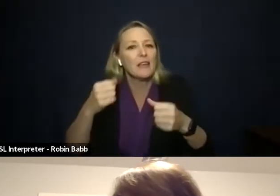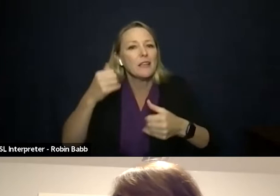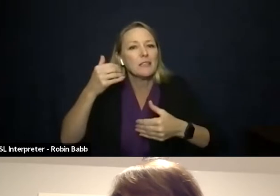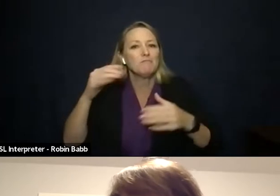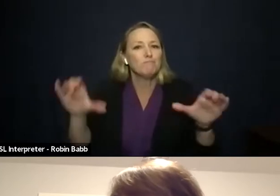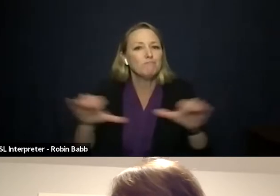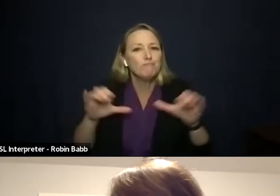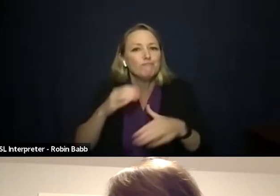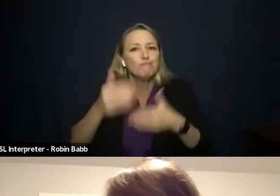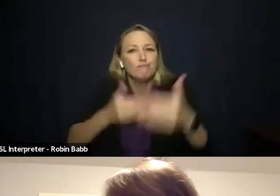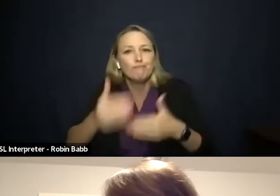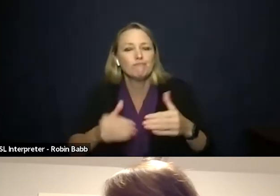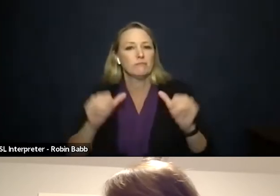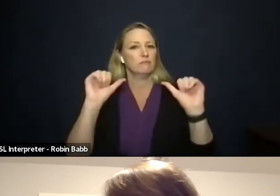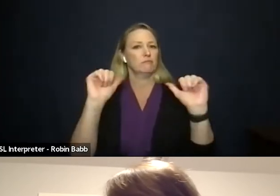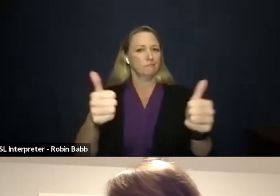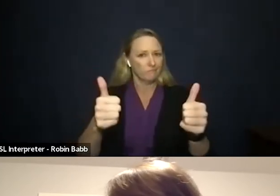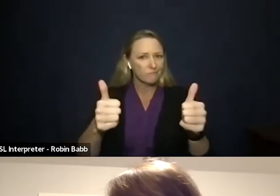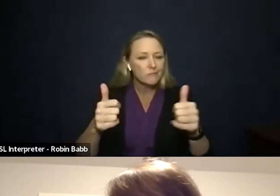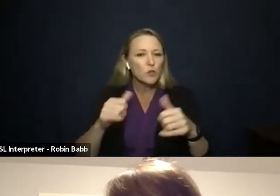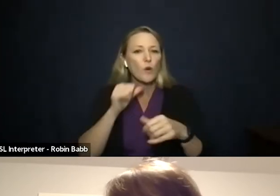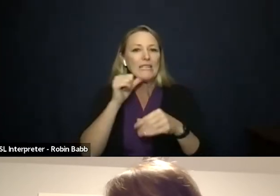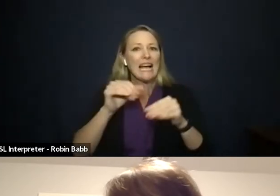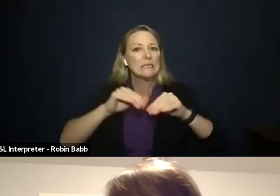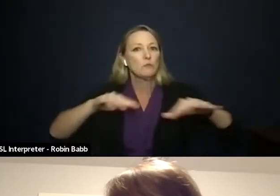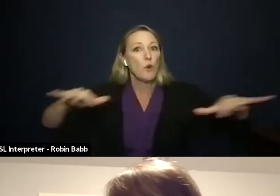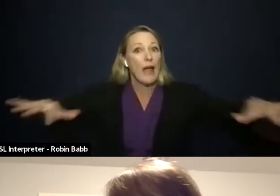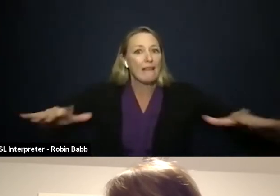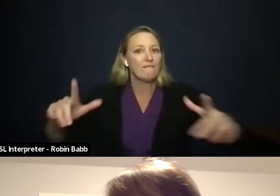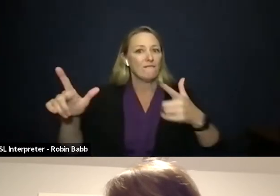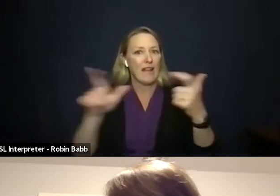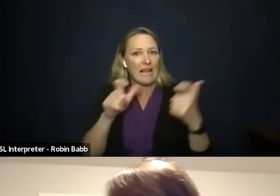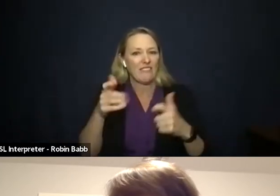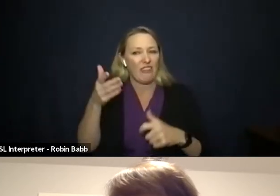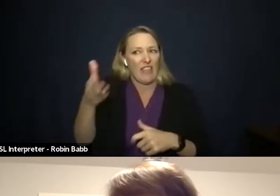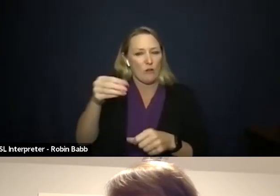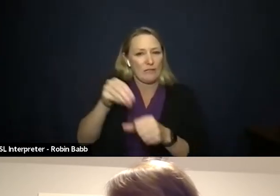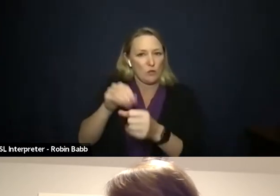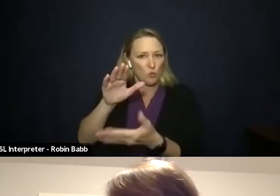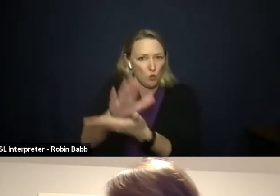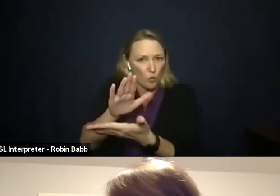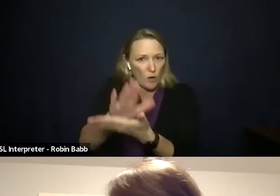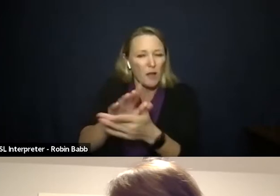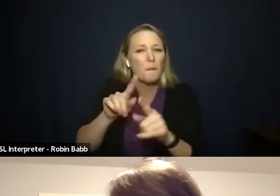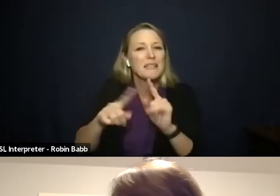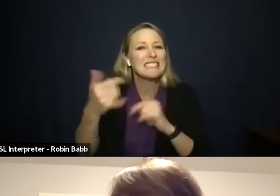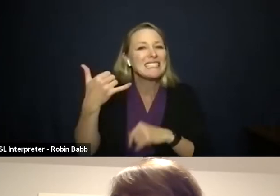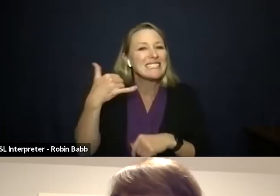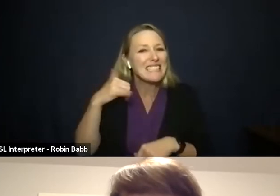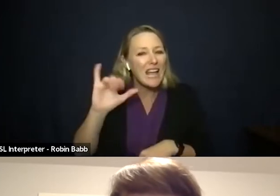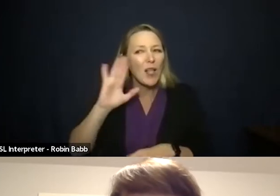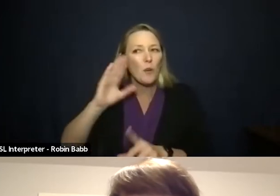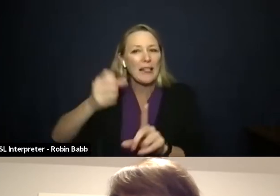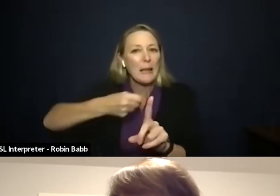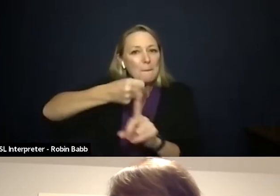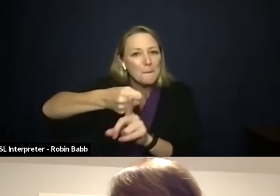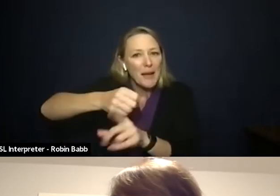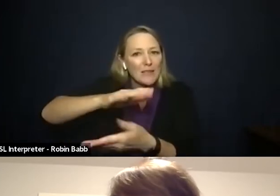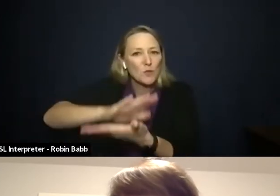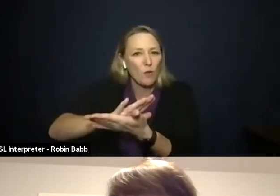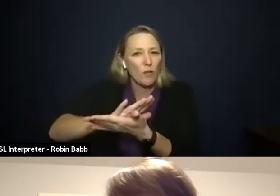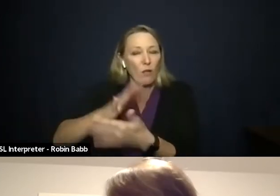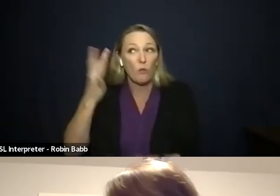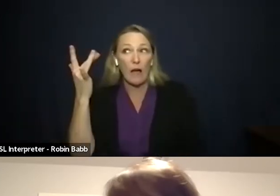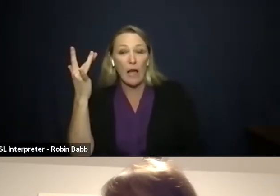though covet is not transmitting at school it is being impacted because people who have